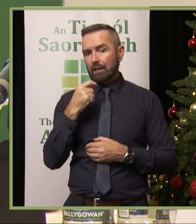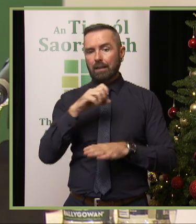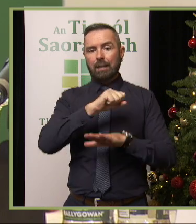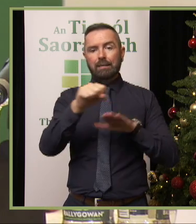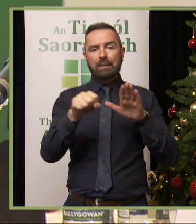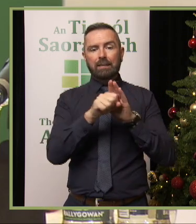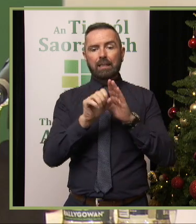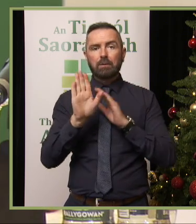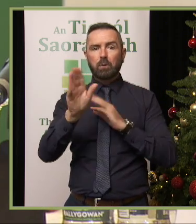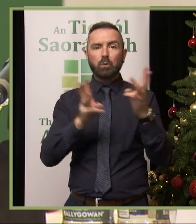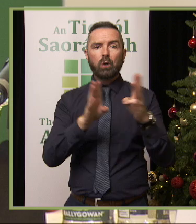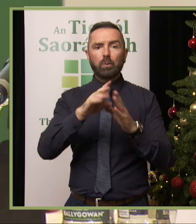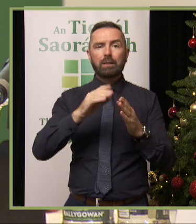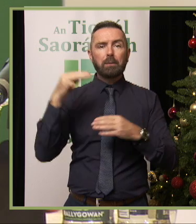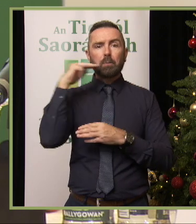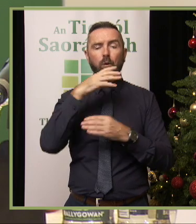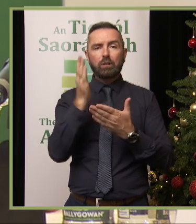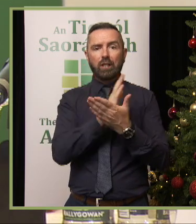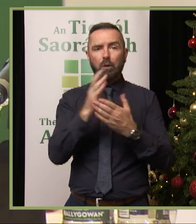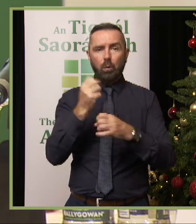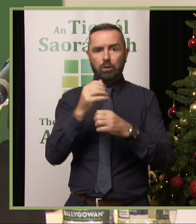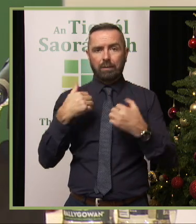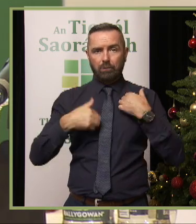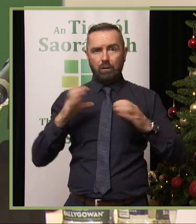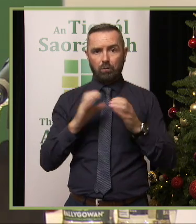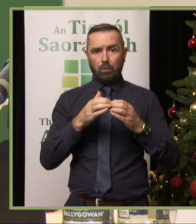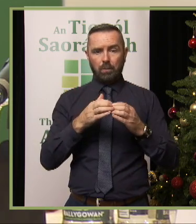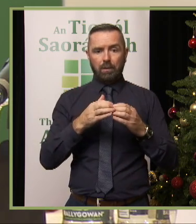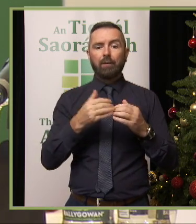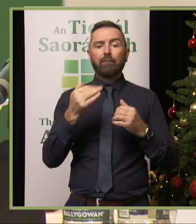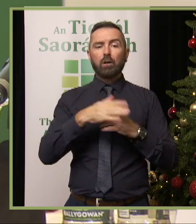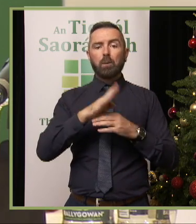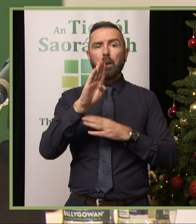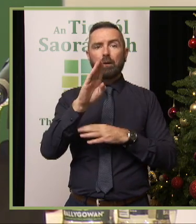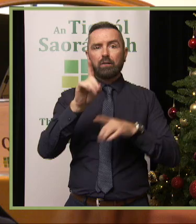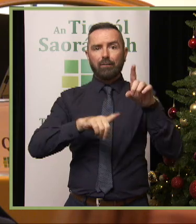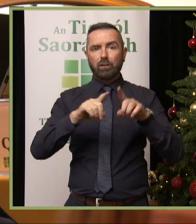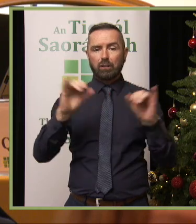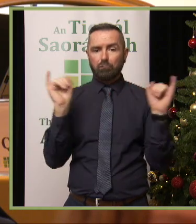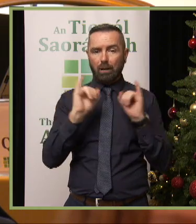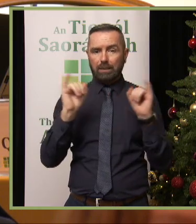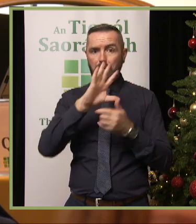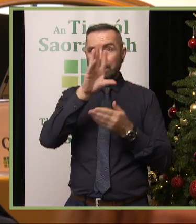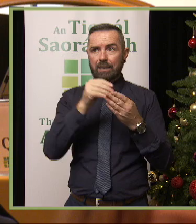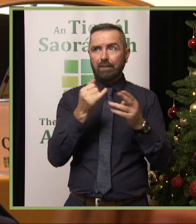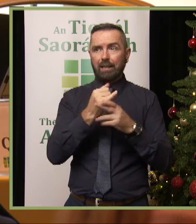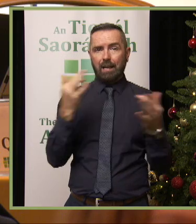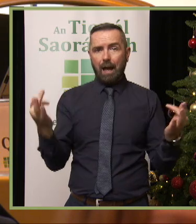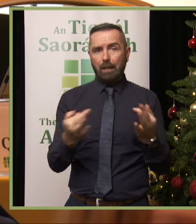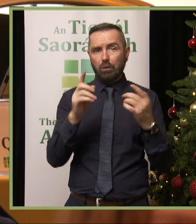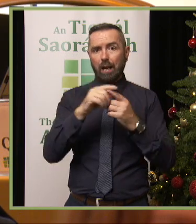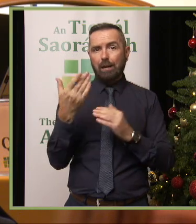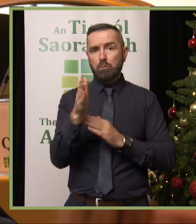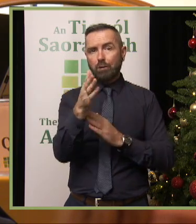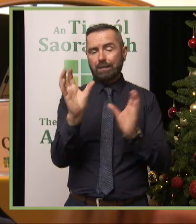work with key stakeholders to review Ireland's current food policy in the context of the biodiversity crisis, particularly in agriculture and marine